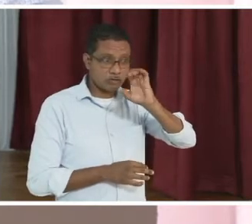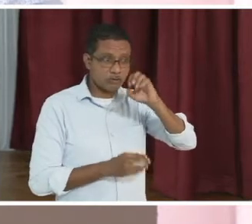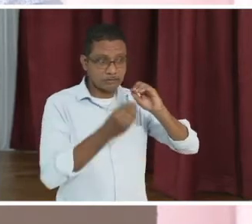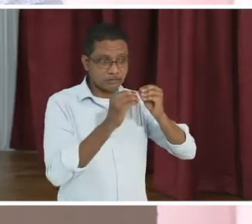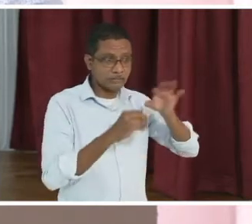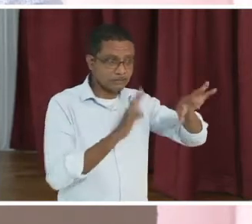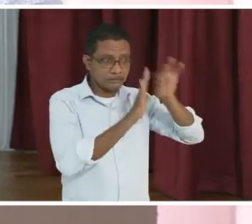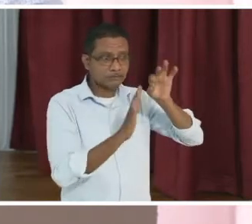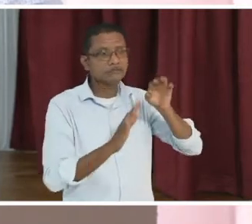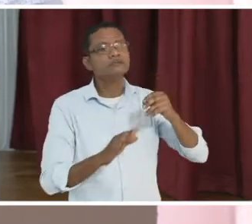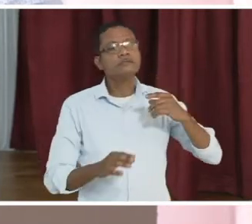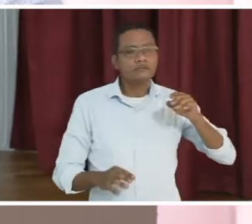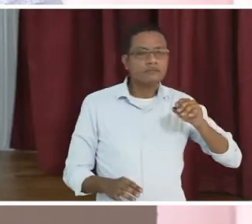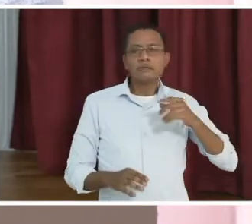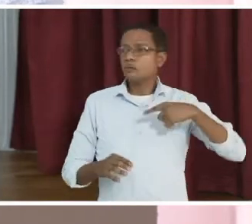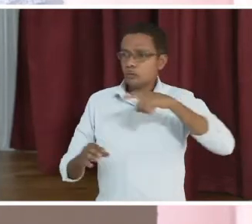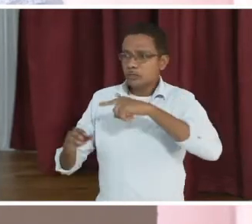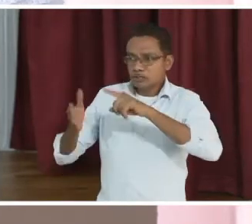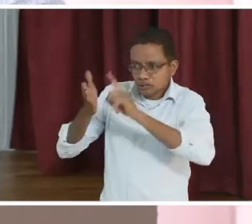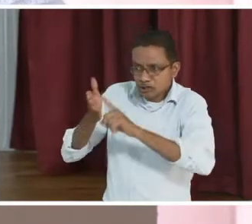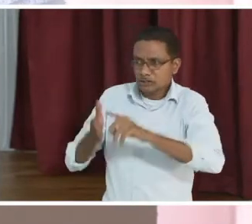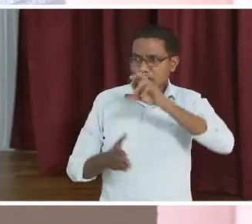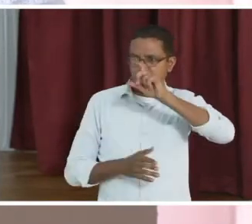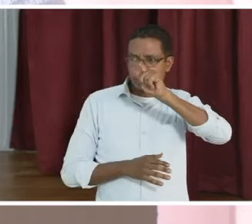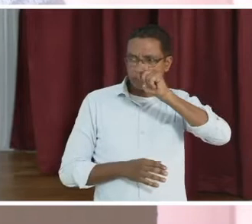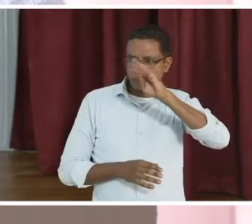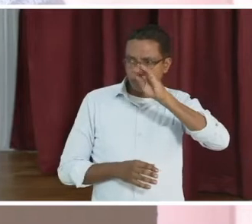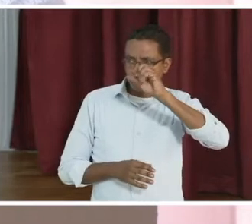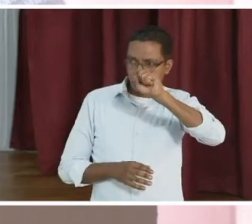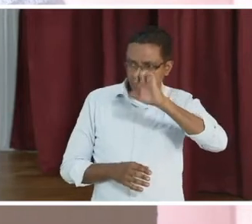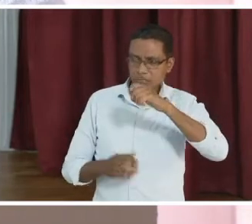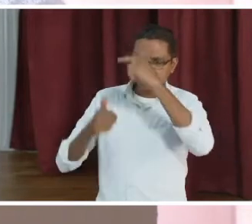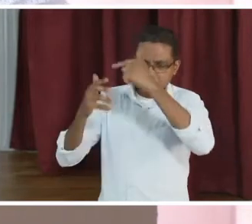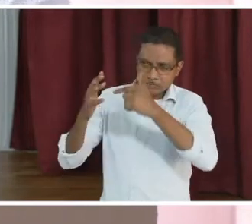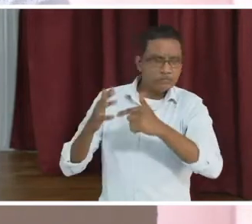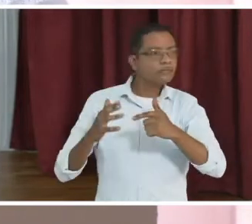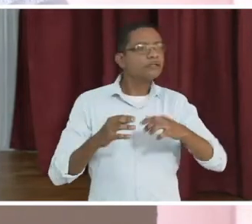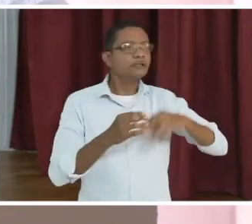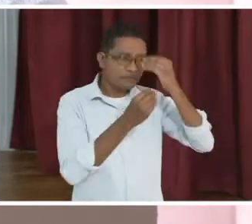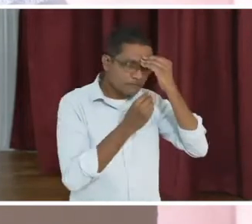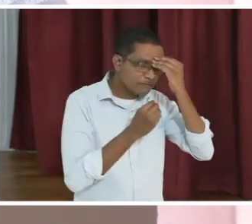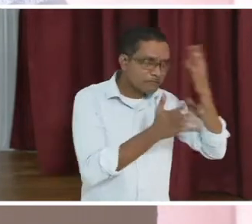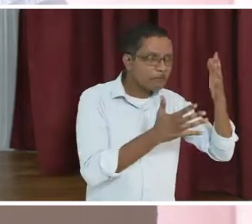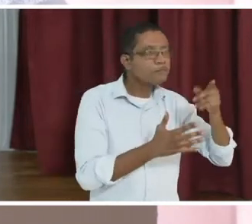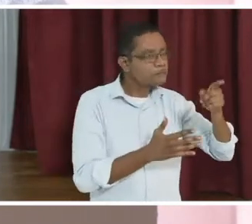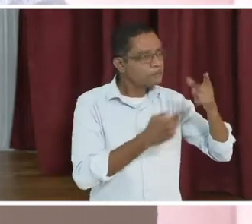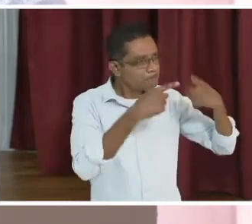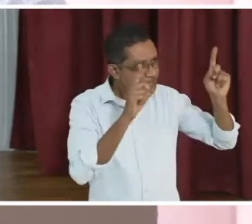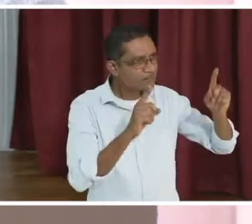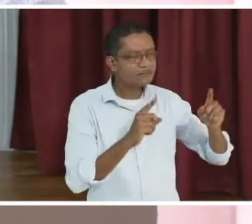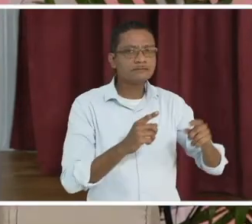all the contact information to inform the client, well, you have been successful. Right. And there the process begins. I'd